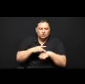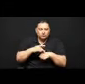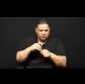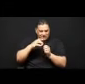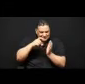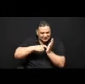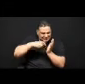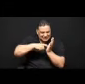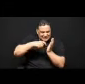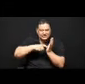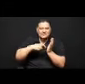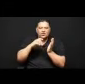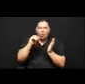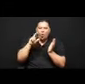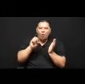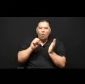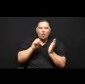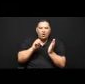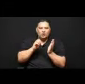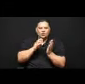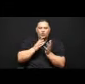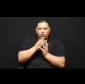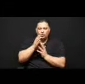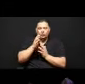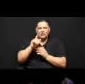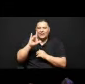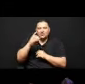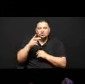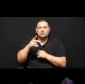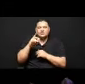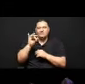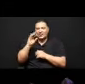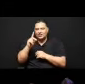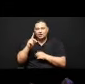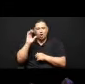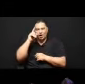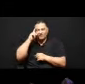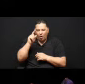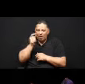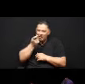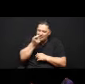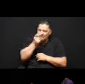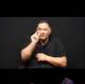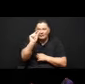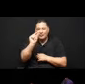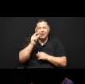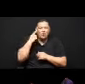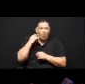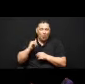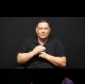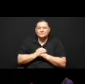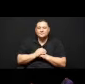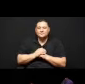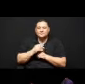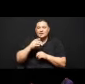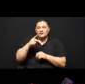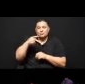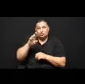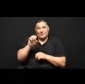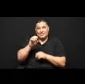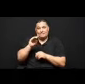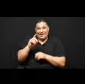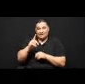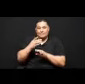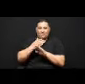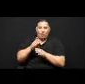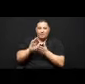leach field, looking for a speck of gold. He was pre-med before he was a PM tech in gray striped diggers